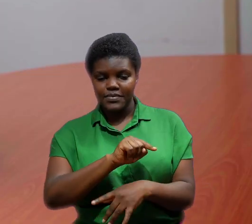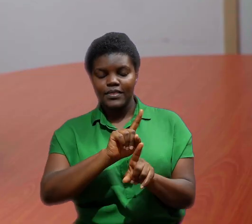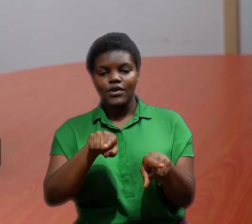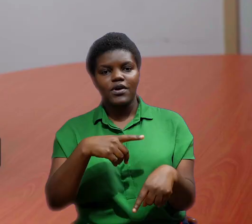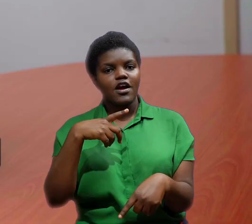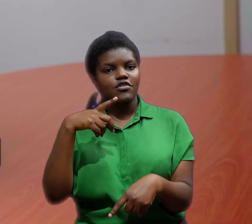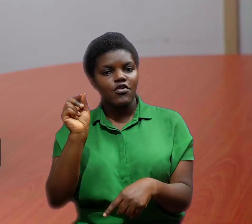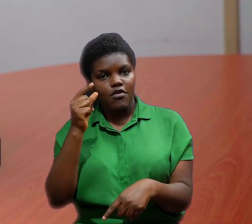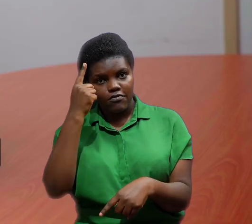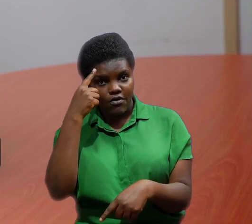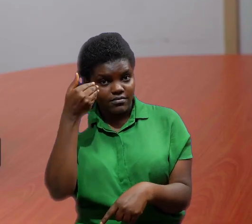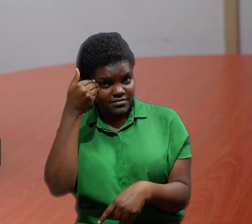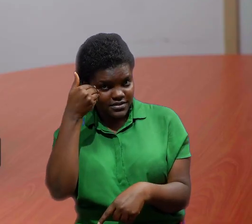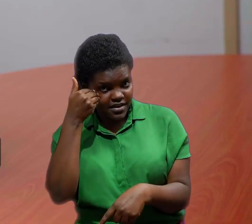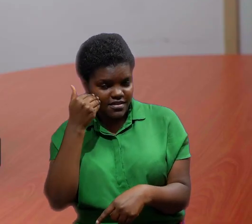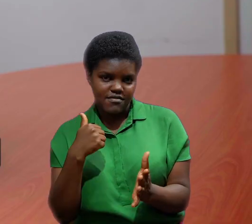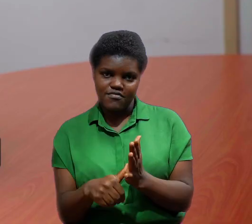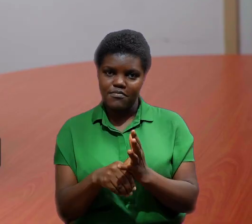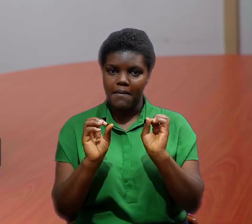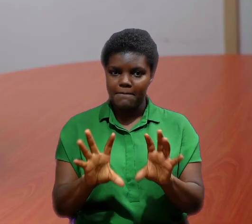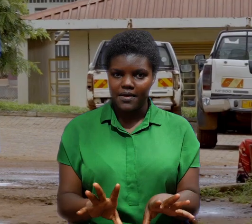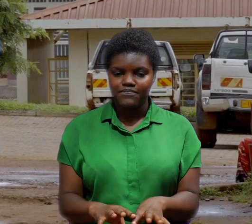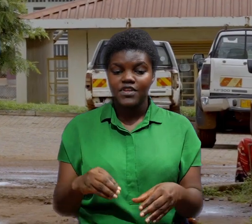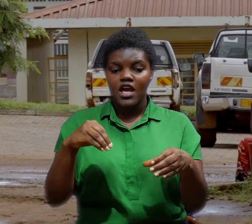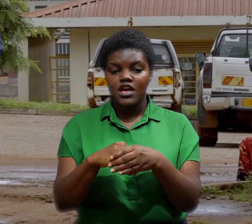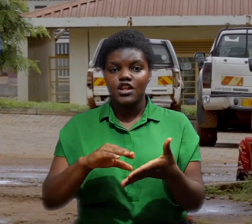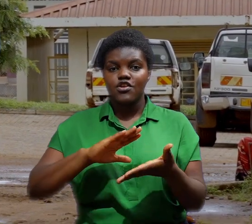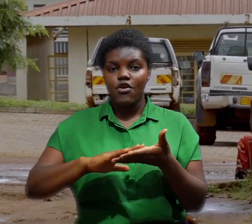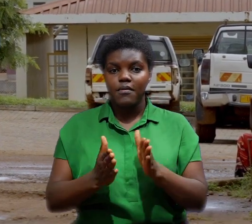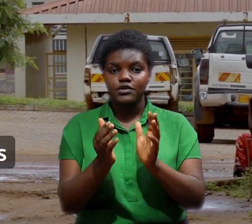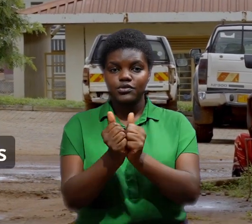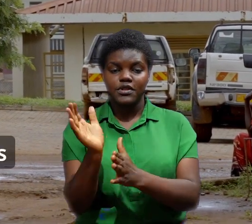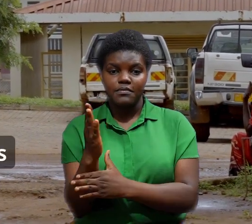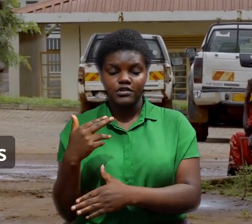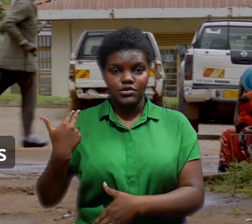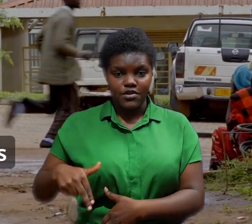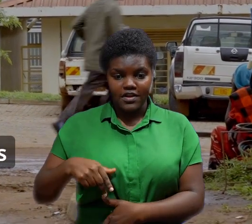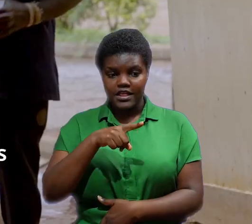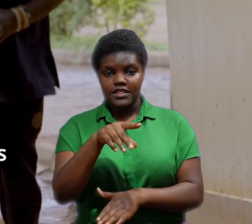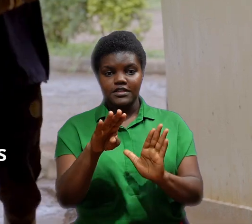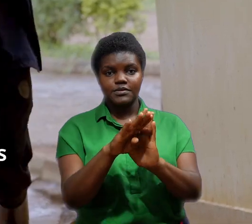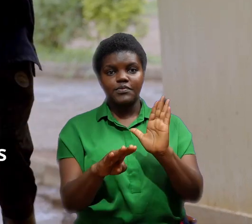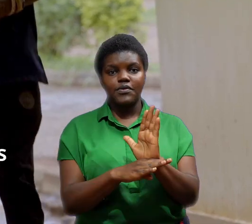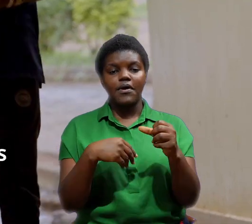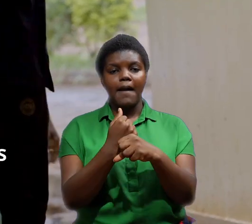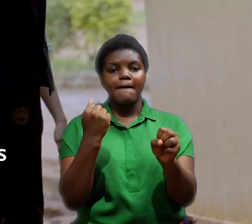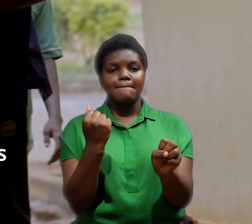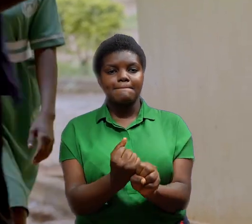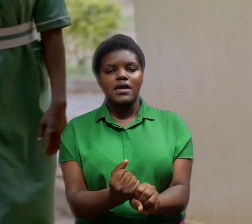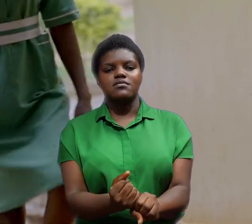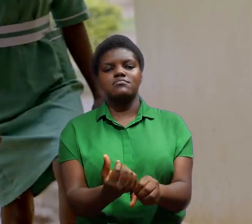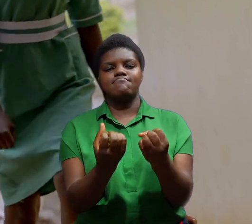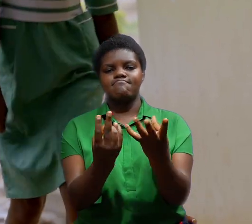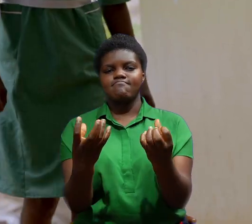intervention, then you can always go for a surgery. In collaboration with the Ministry of Health, this program